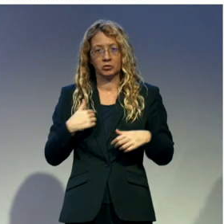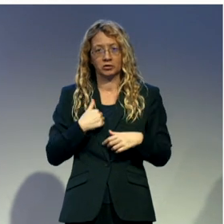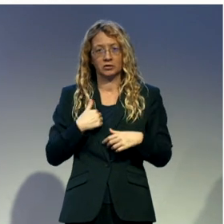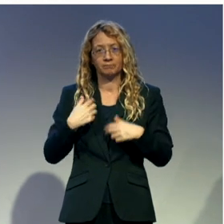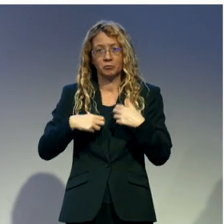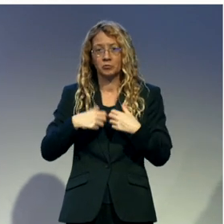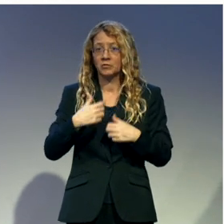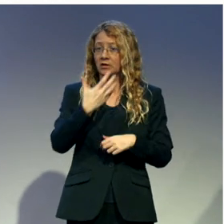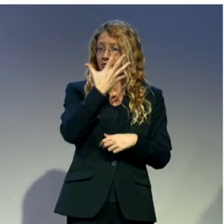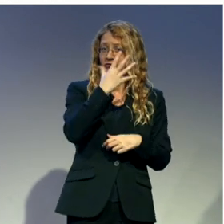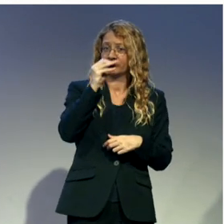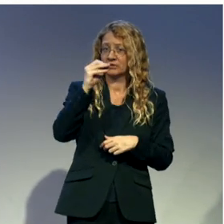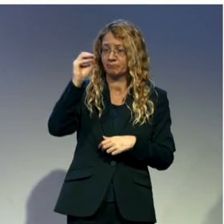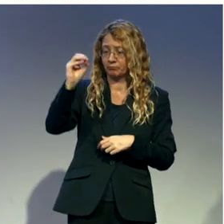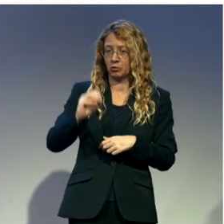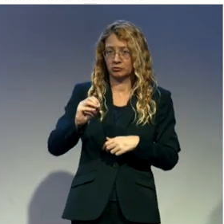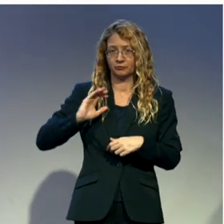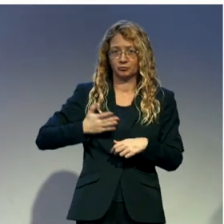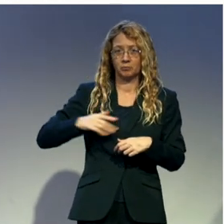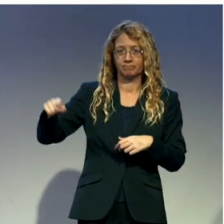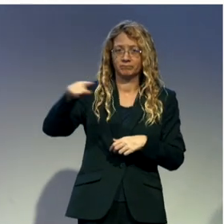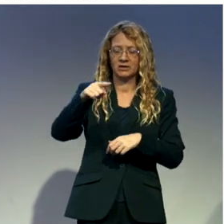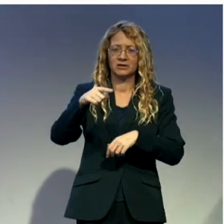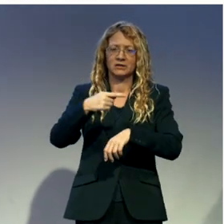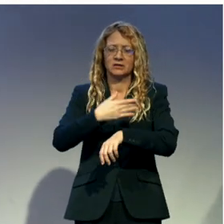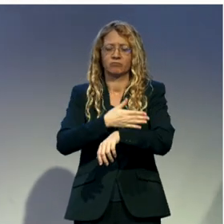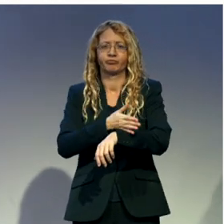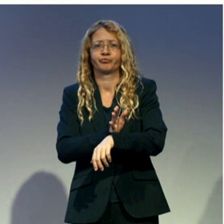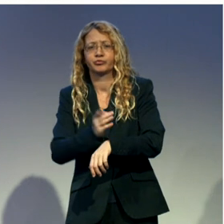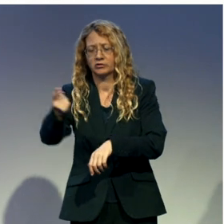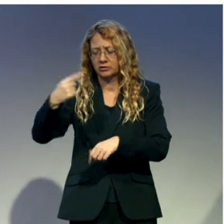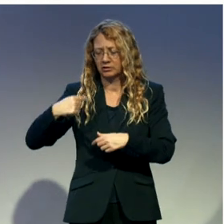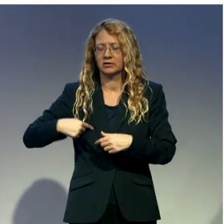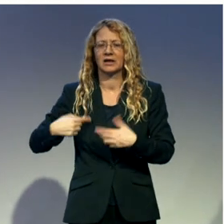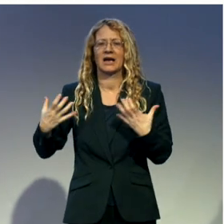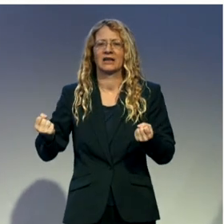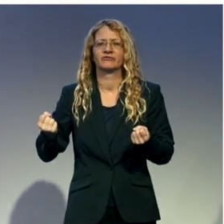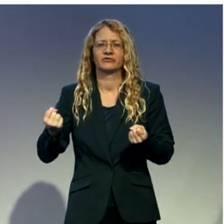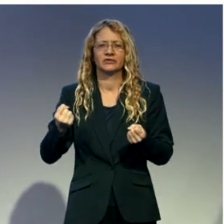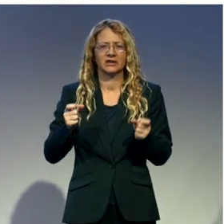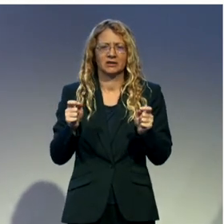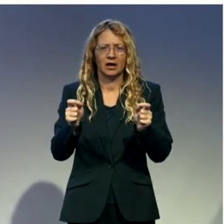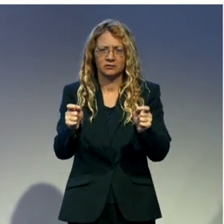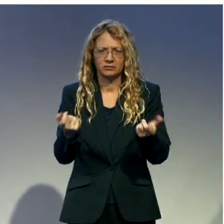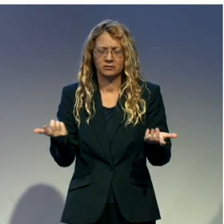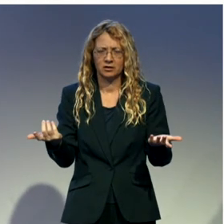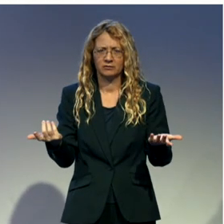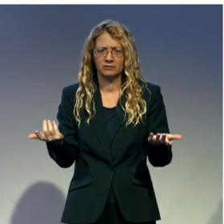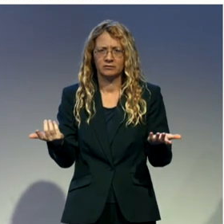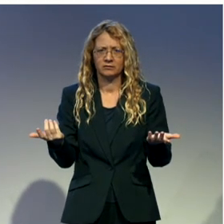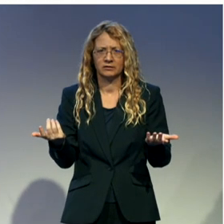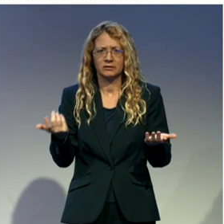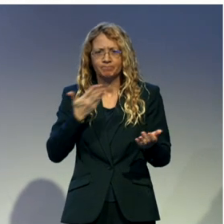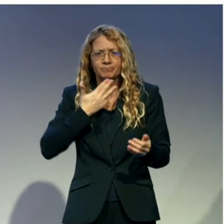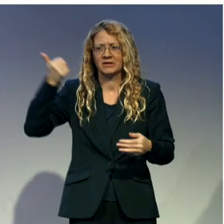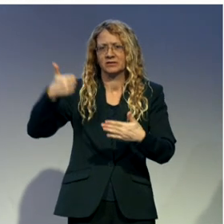they're already at advanced stage of breast cancer. Out of 2 women I operate, 1 dies of breast cancer, 1 dies of the disease in spite of all